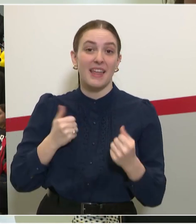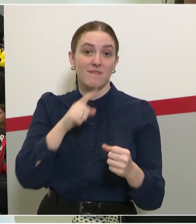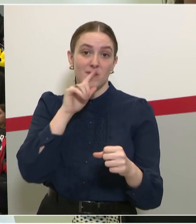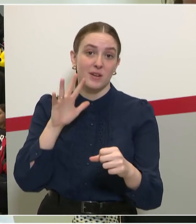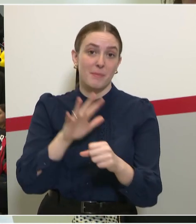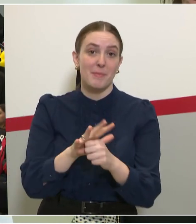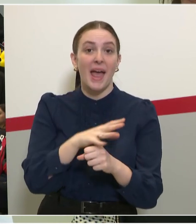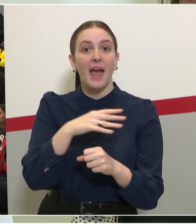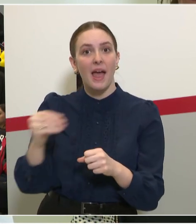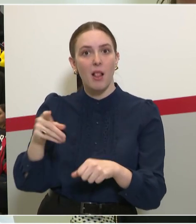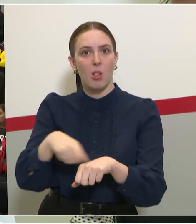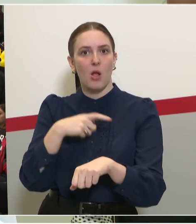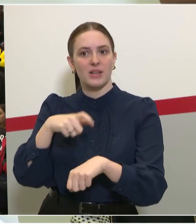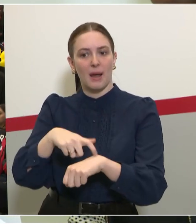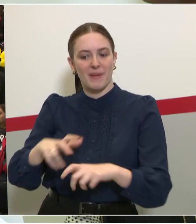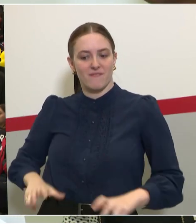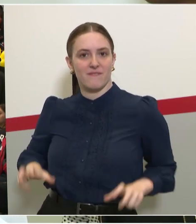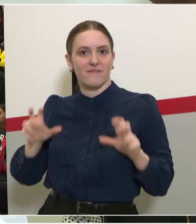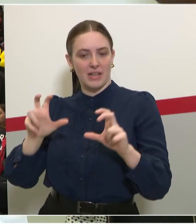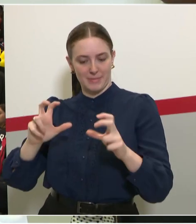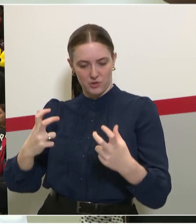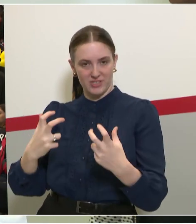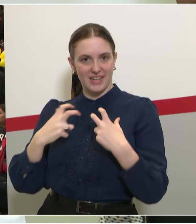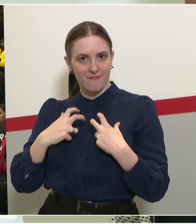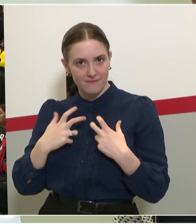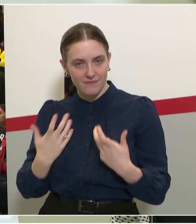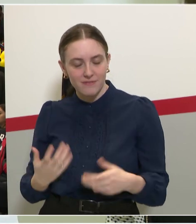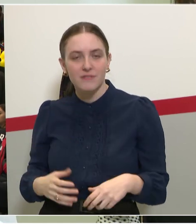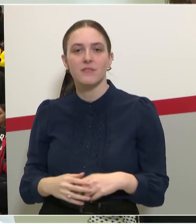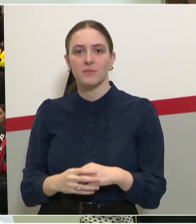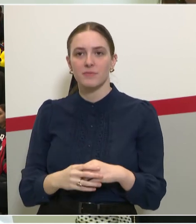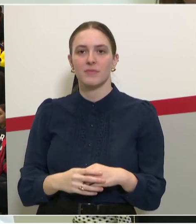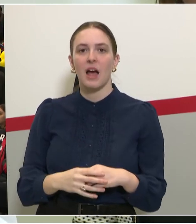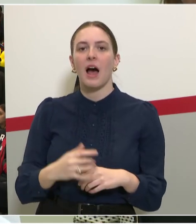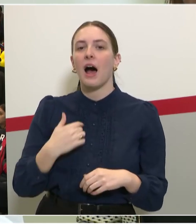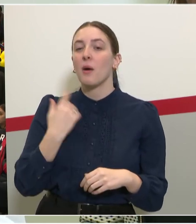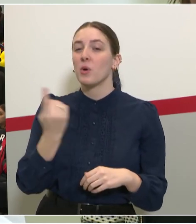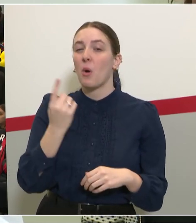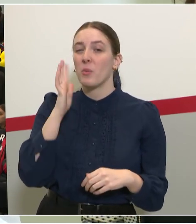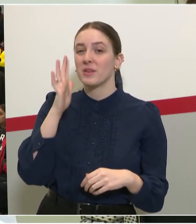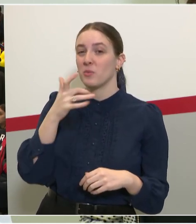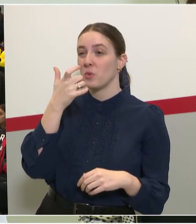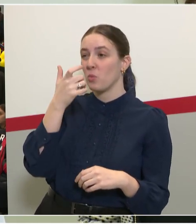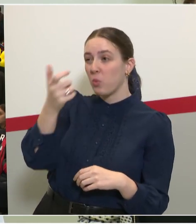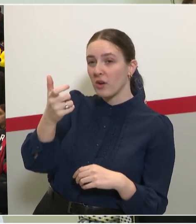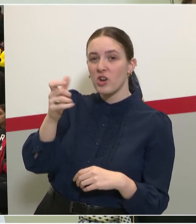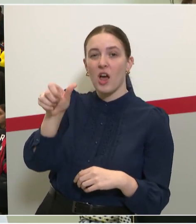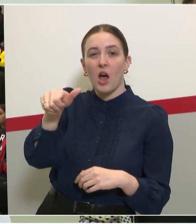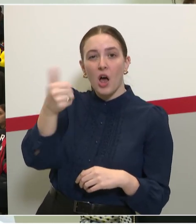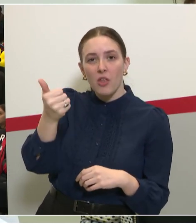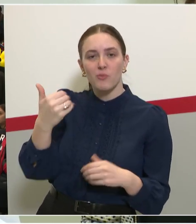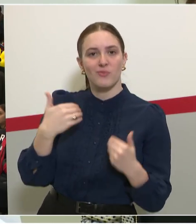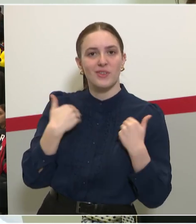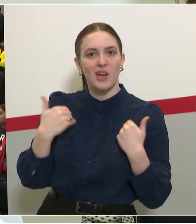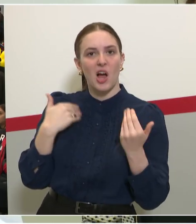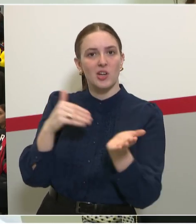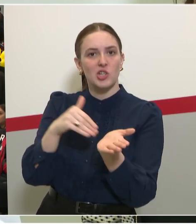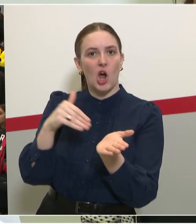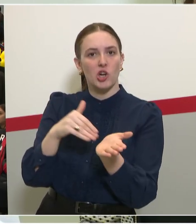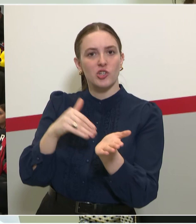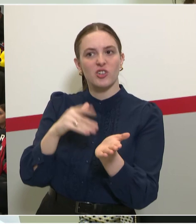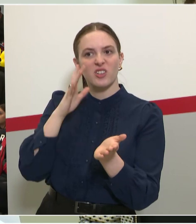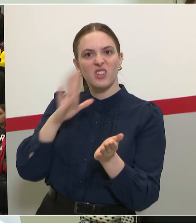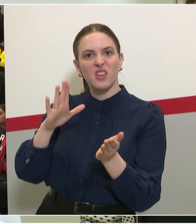long-term investment into yourself. It'll always be a guilty pleasure of mine to watch the other young docs flourish in their environments and grow out